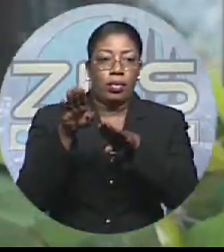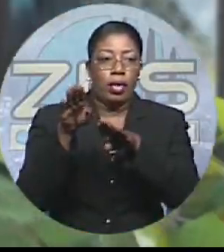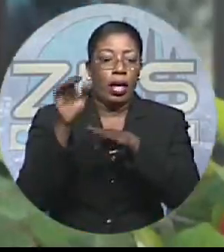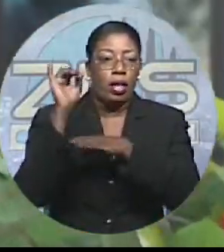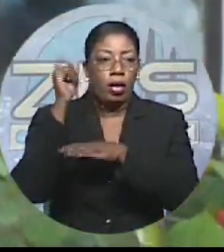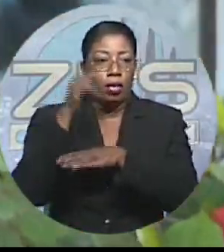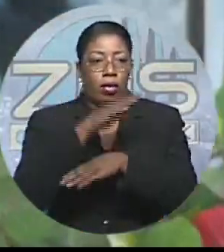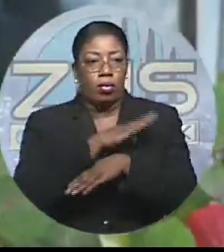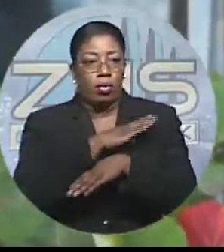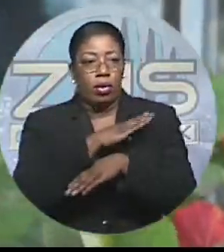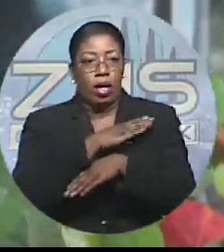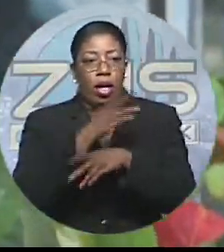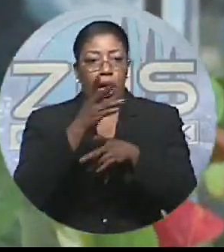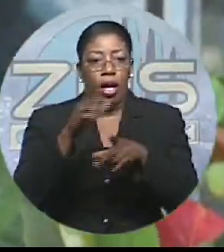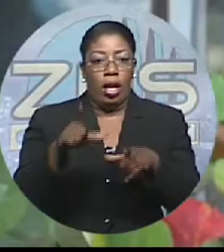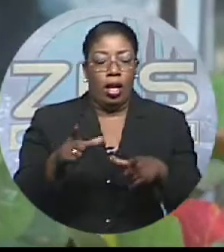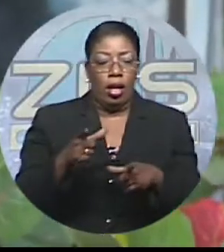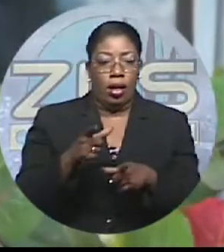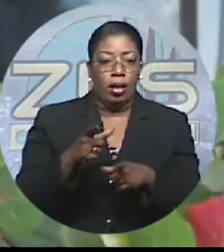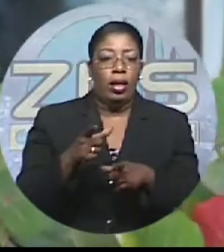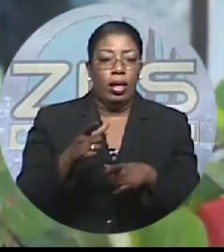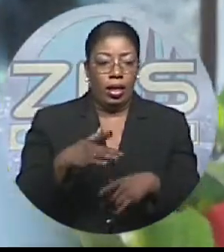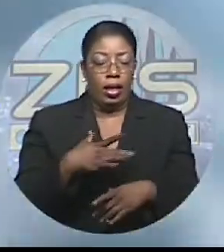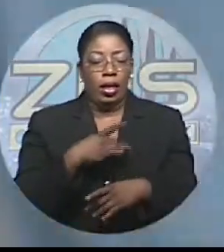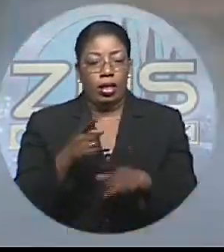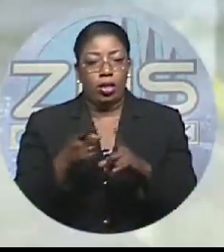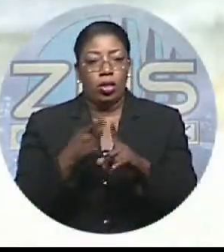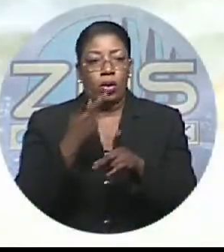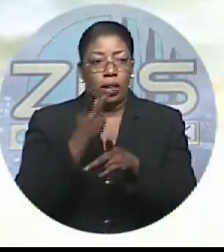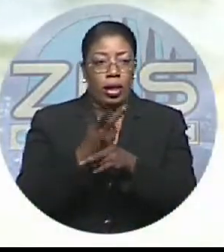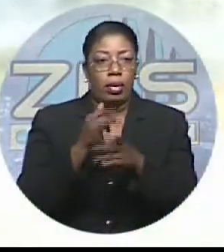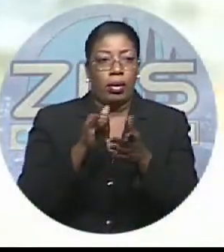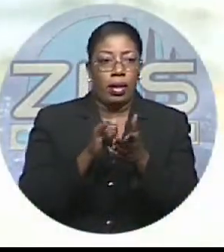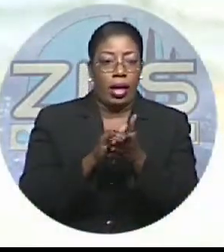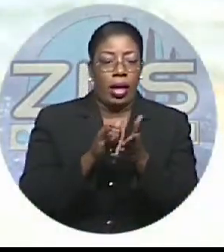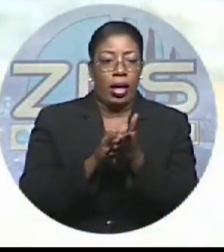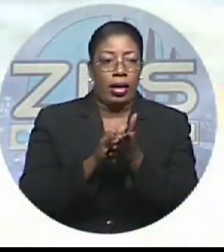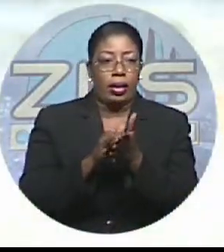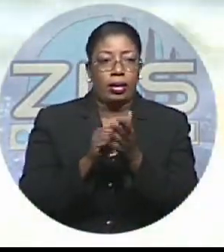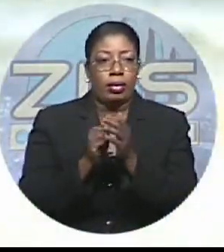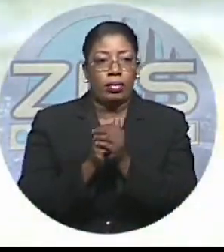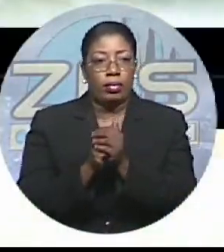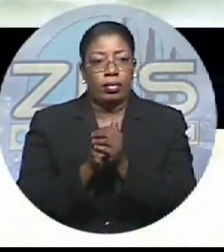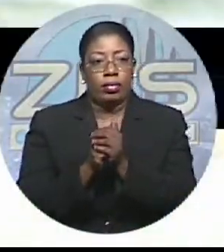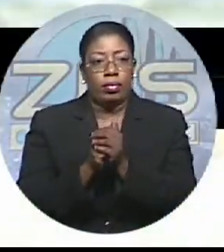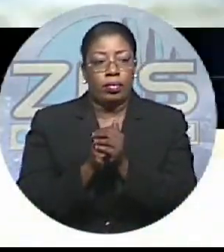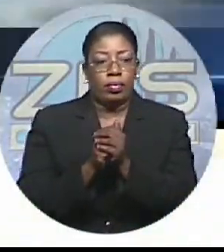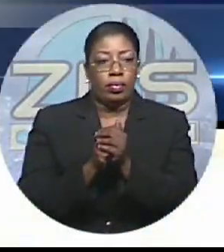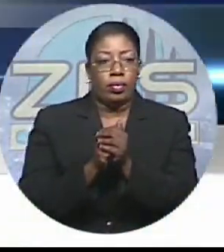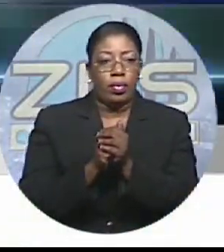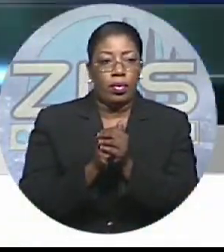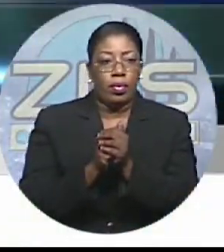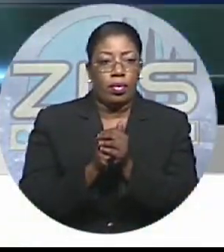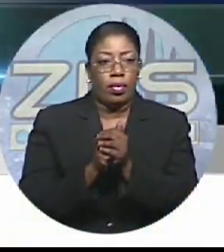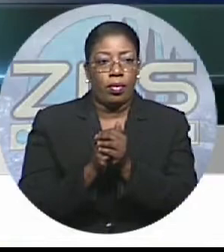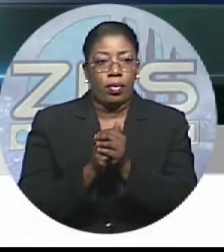Lodge likes to keep that vibe going. At Small Hope Bay, we pride ourselves on having no TV.